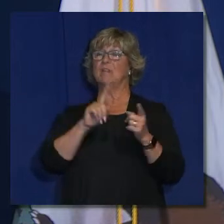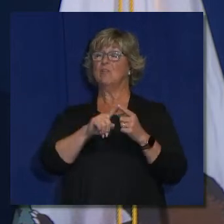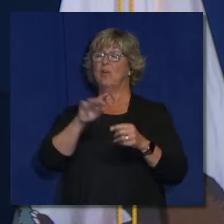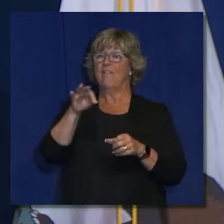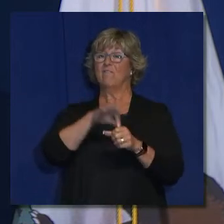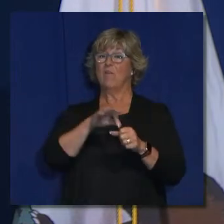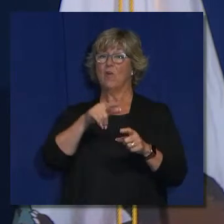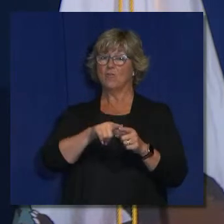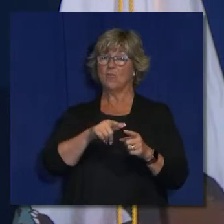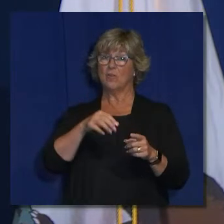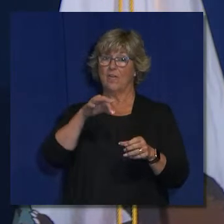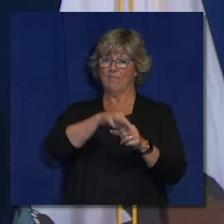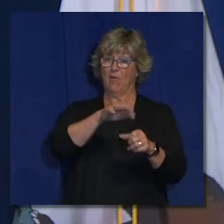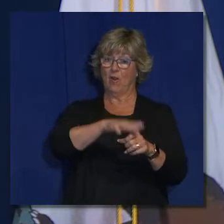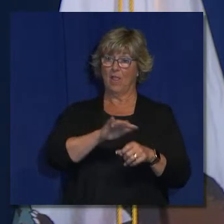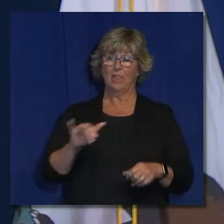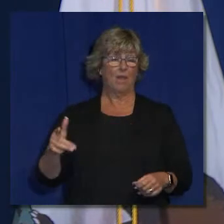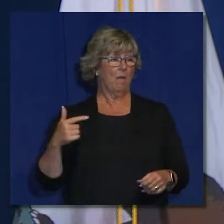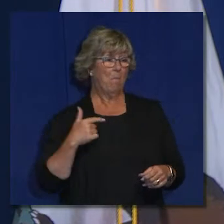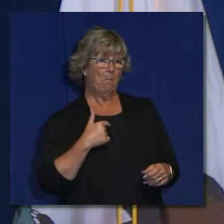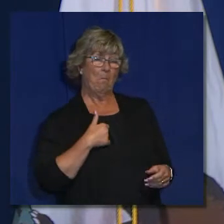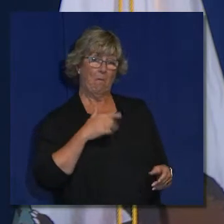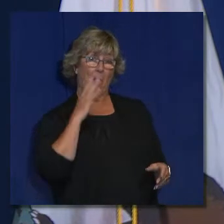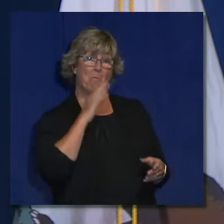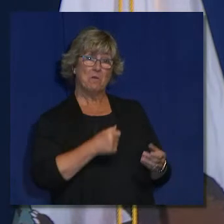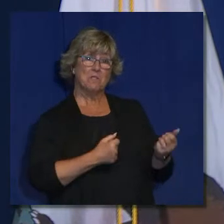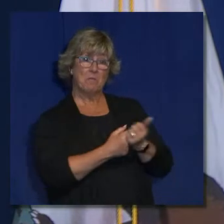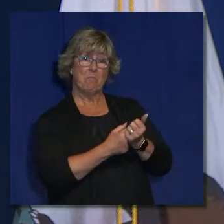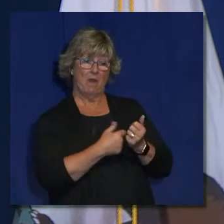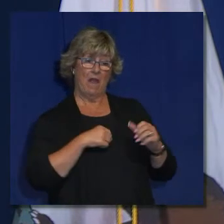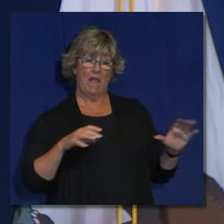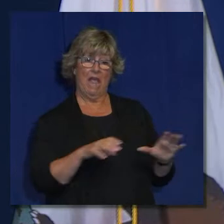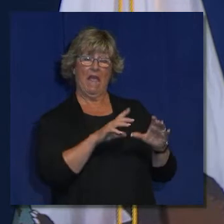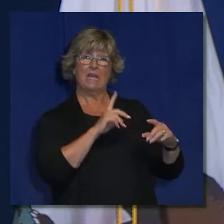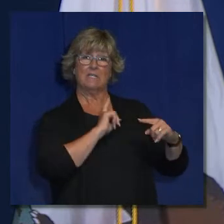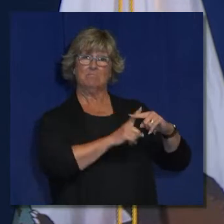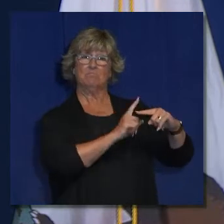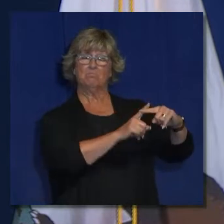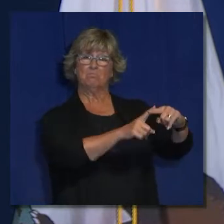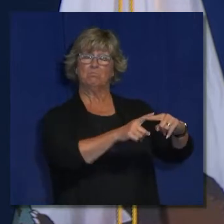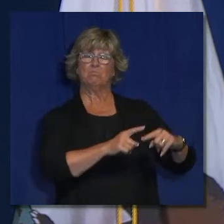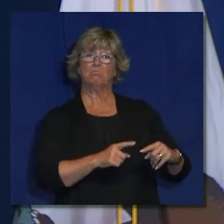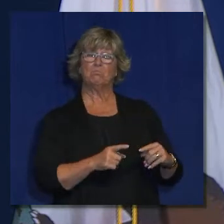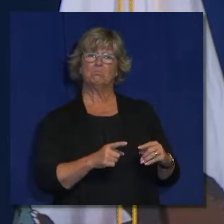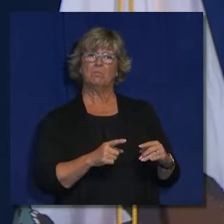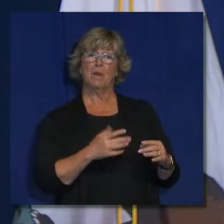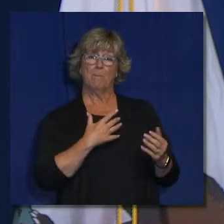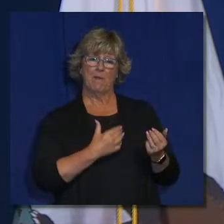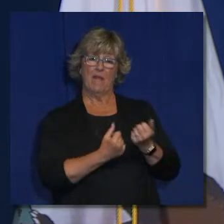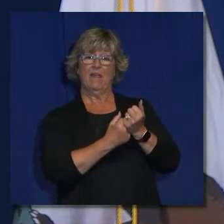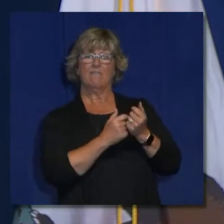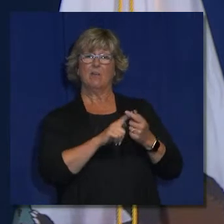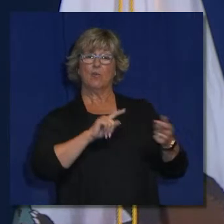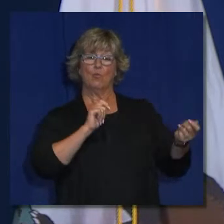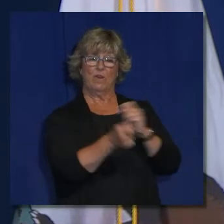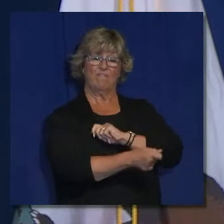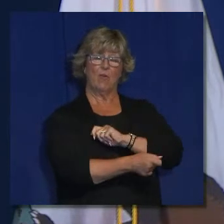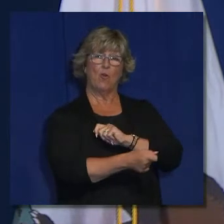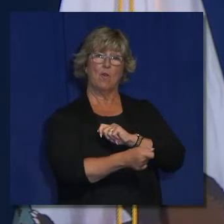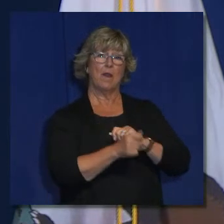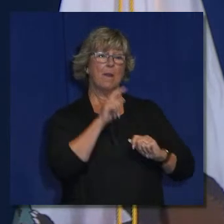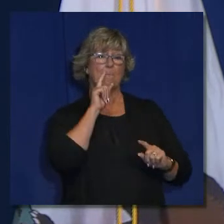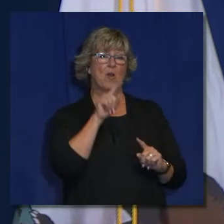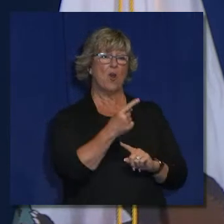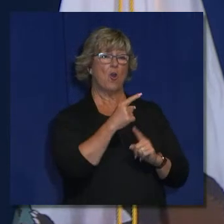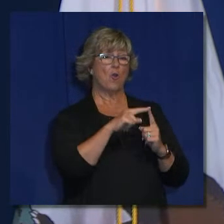years? Well, not only would I support, I've been pretty proactive in my advocacy to reform not